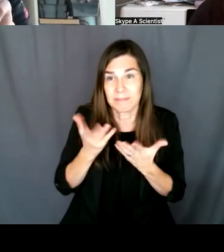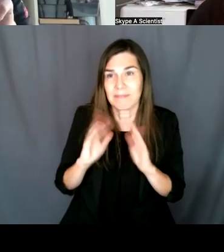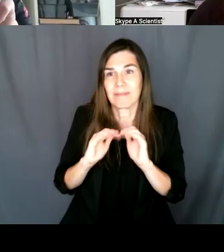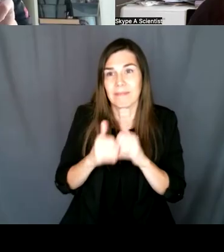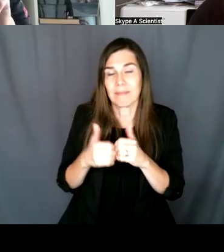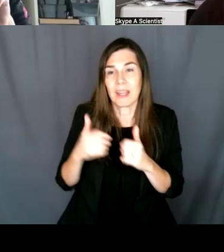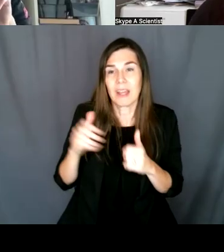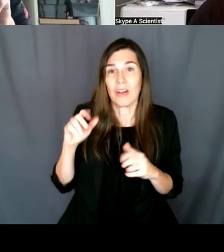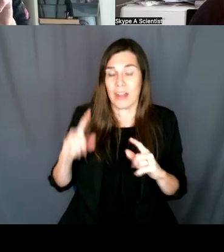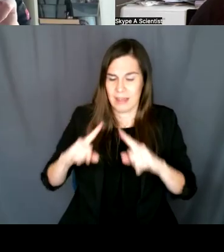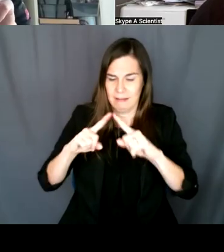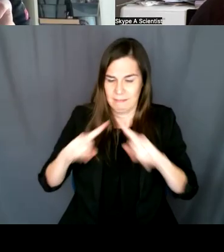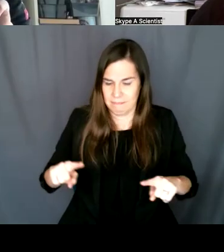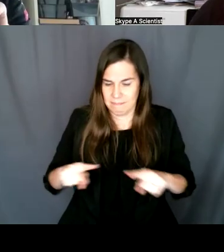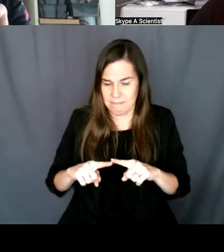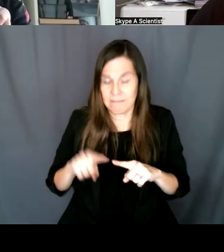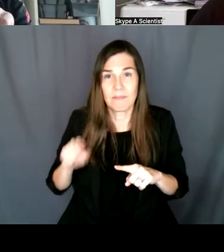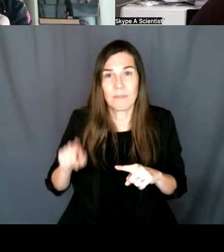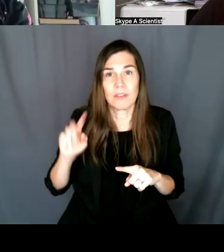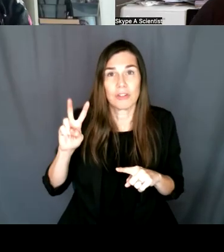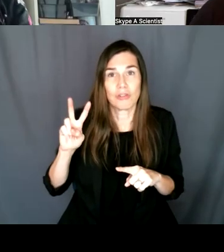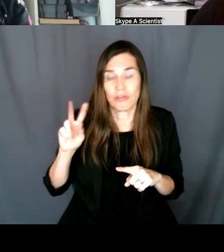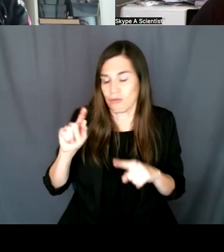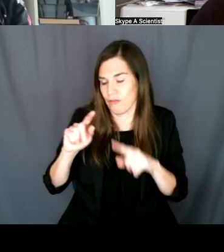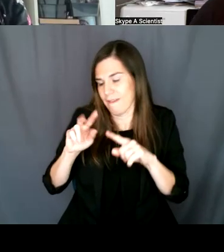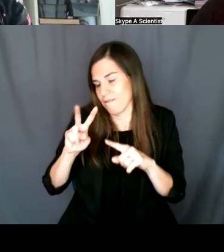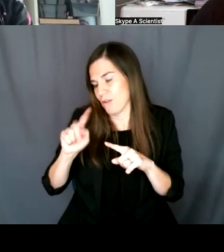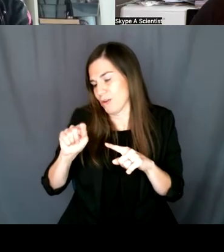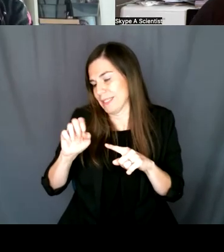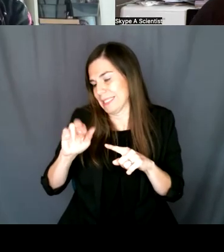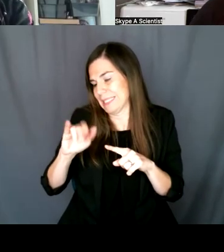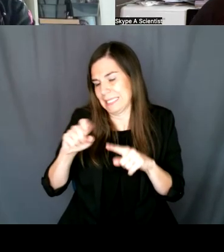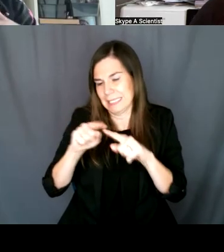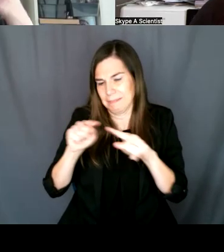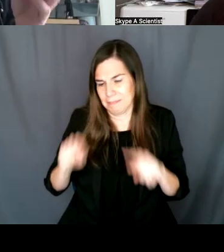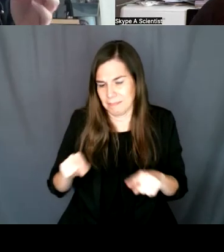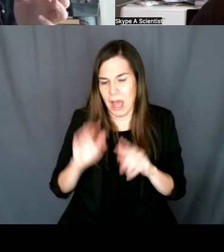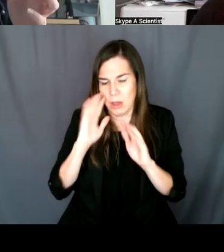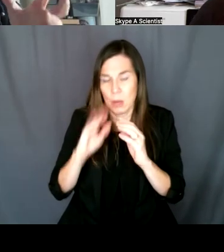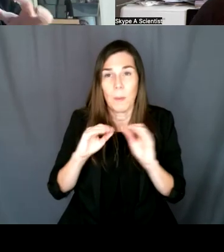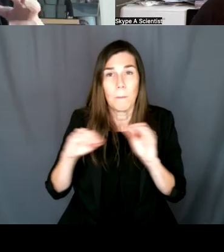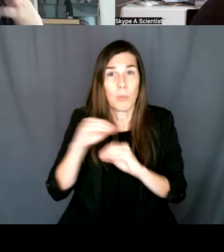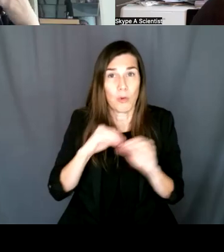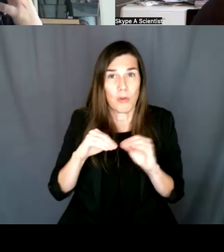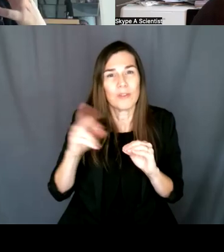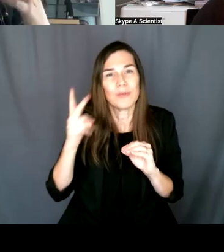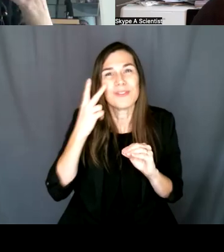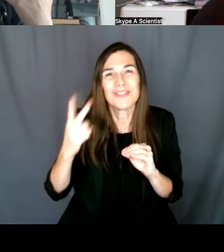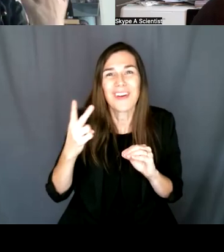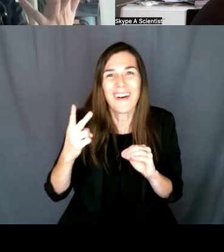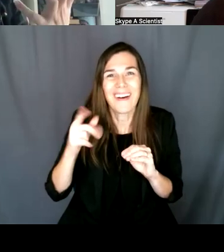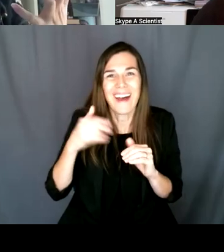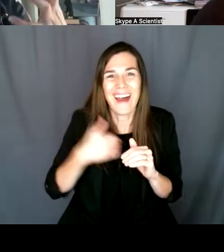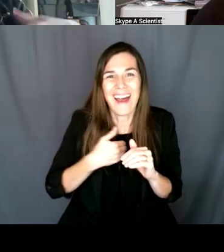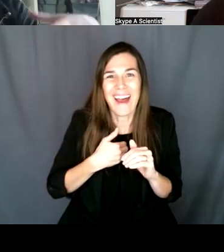the vertices, the vertexes of the triangles are going to move. So you briefly saw those like clips of